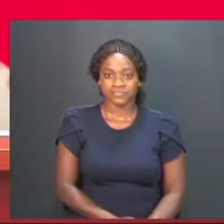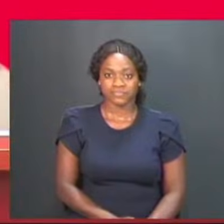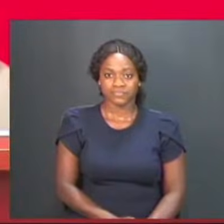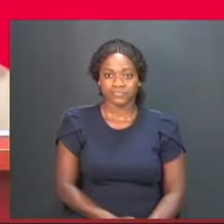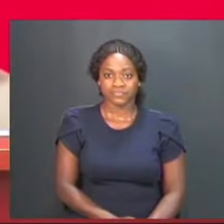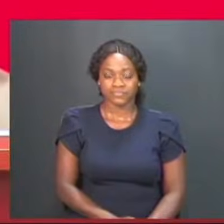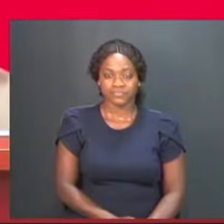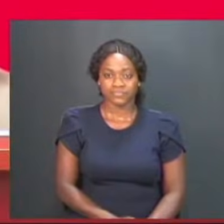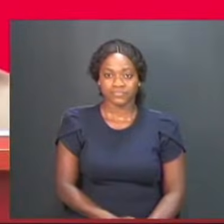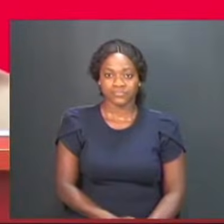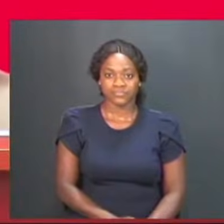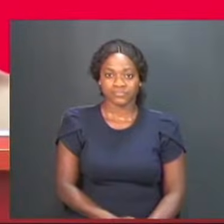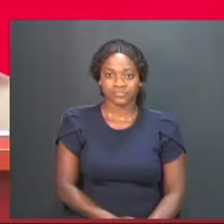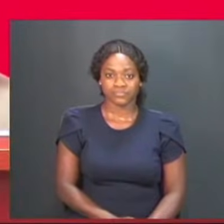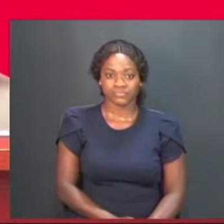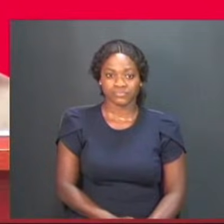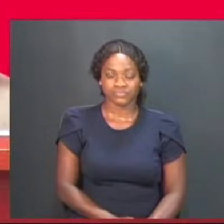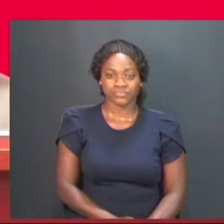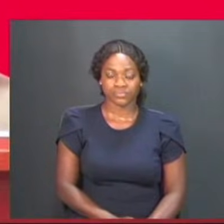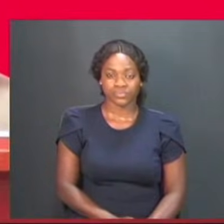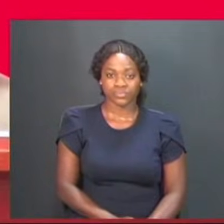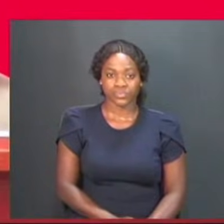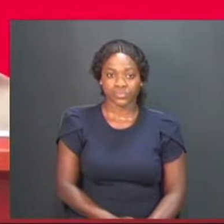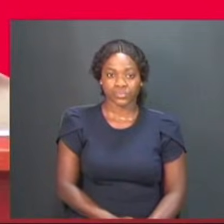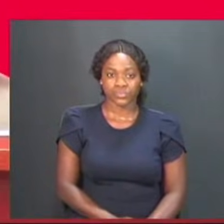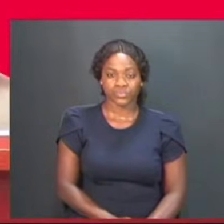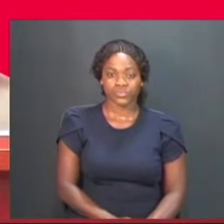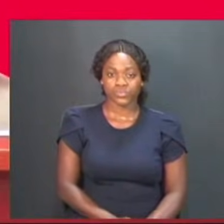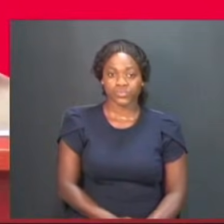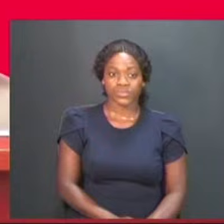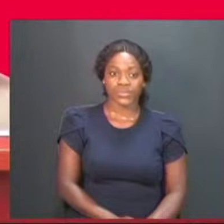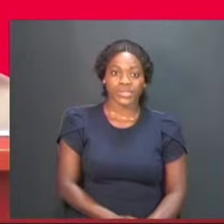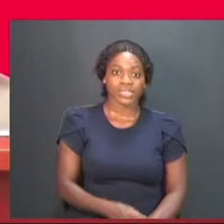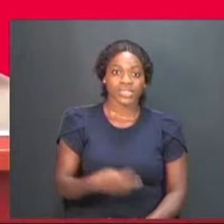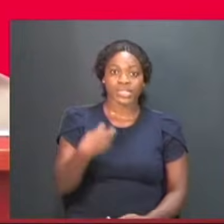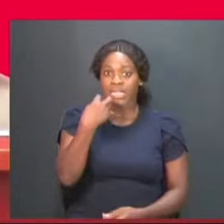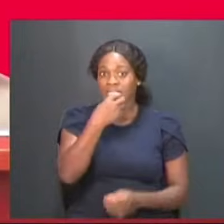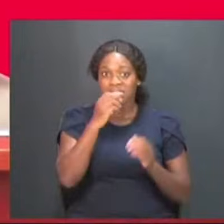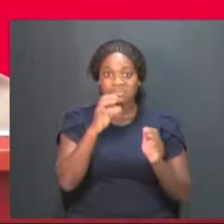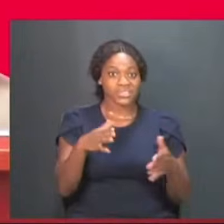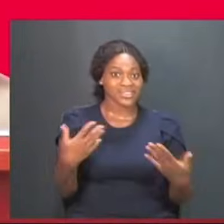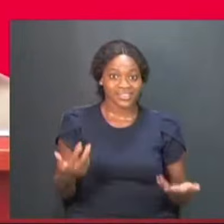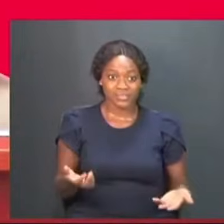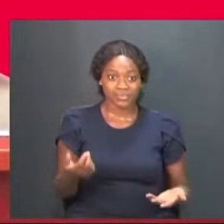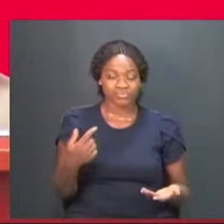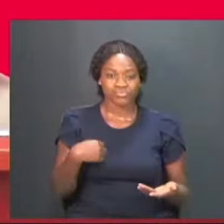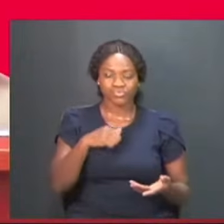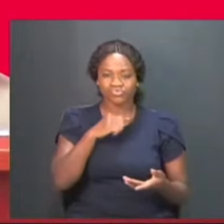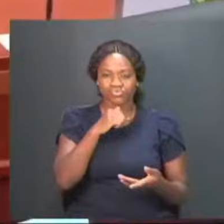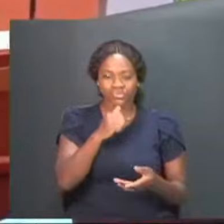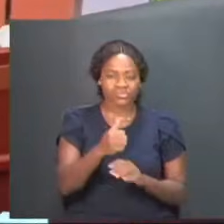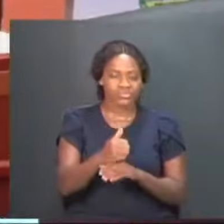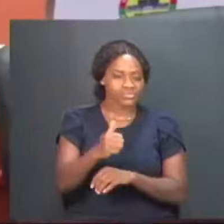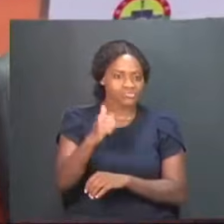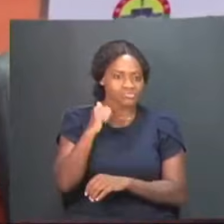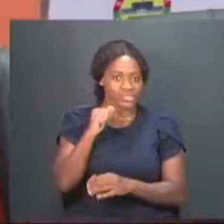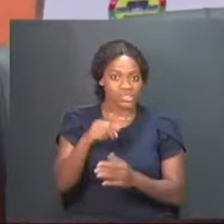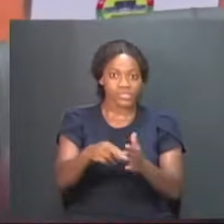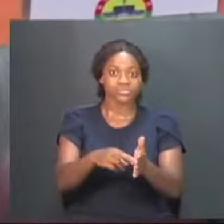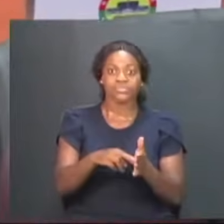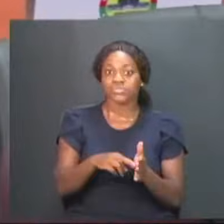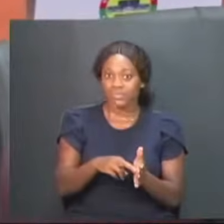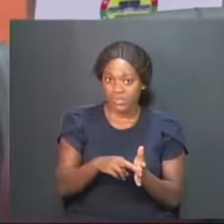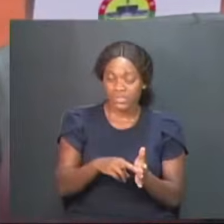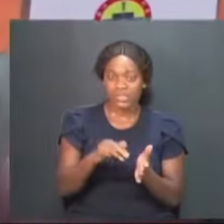Mr. Speaker, ordinarily we will not be against the request by